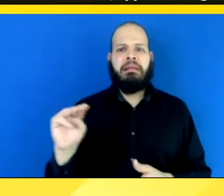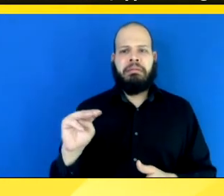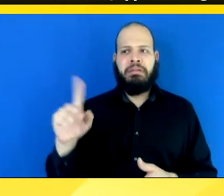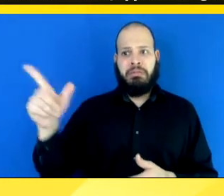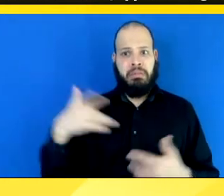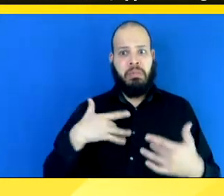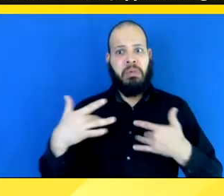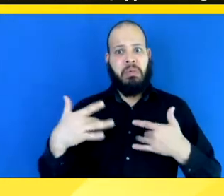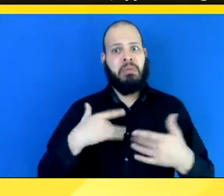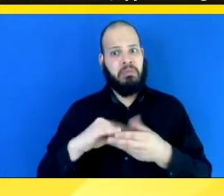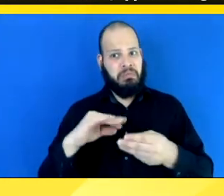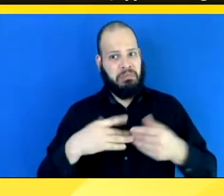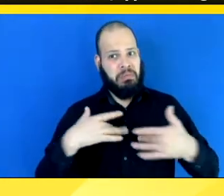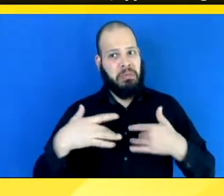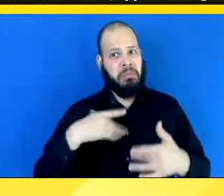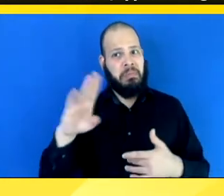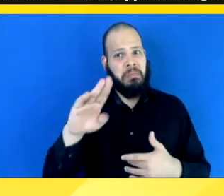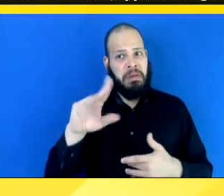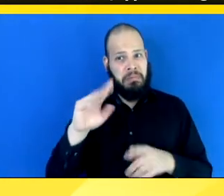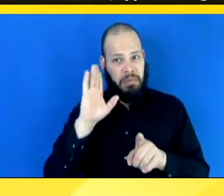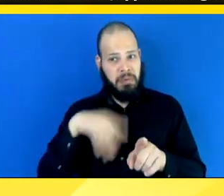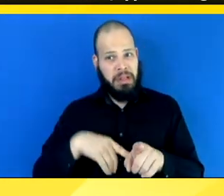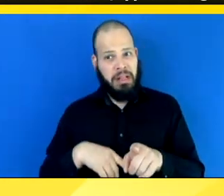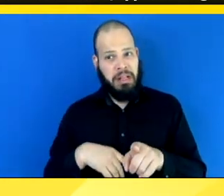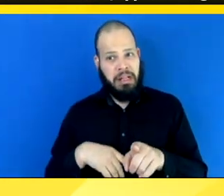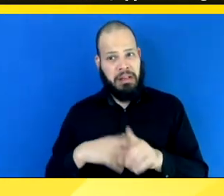million to Black organizations.